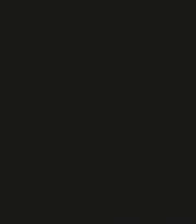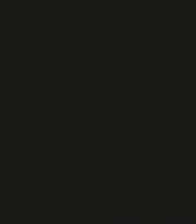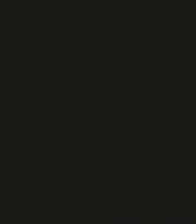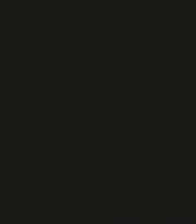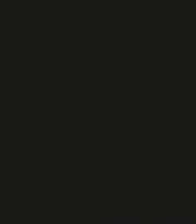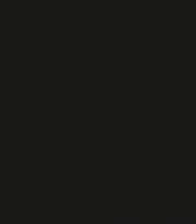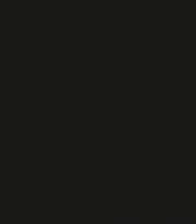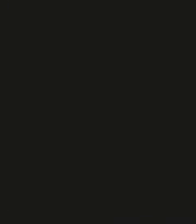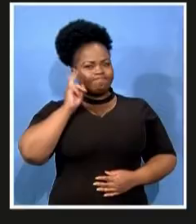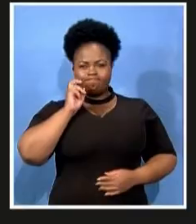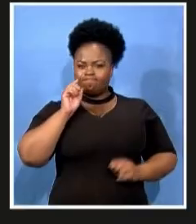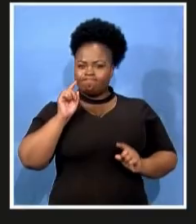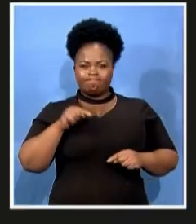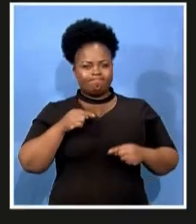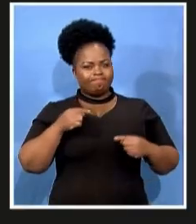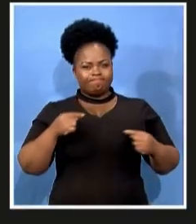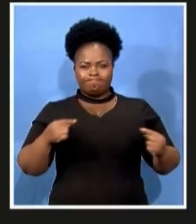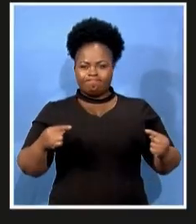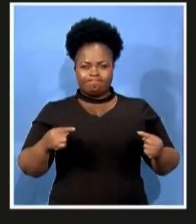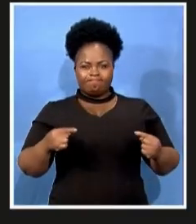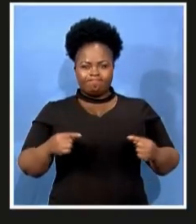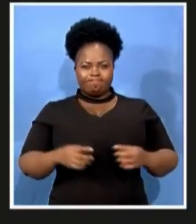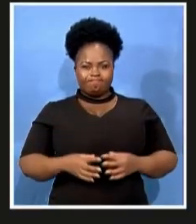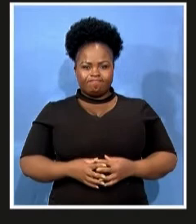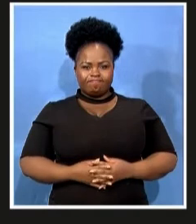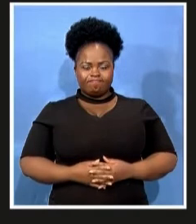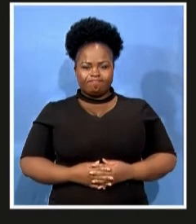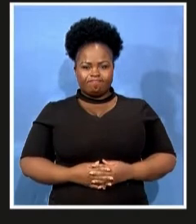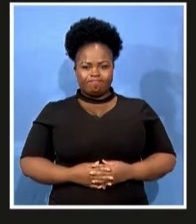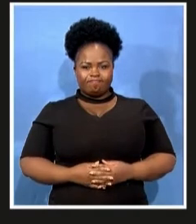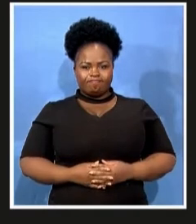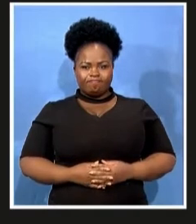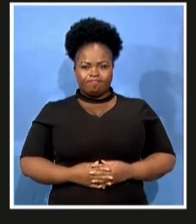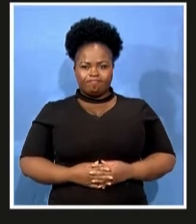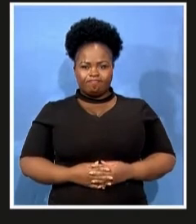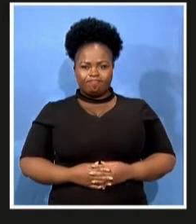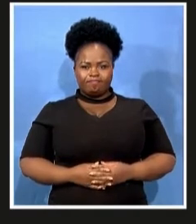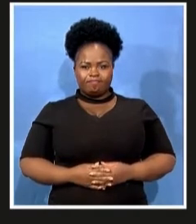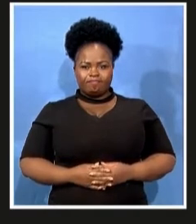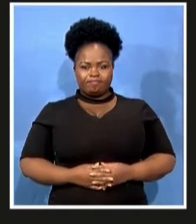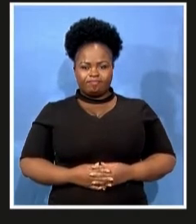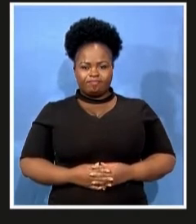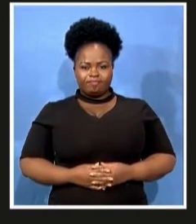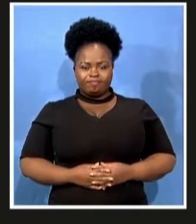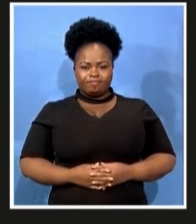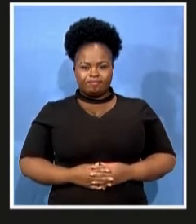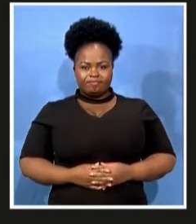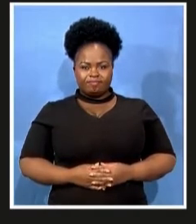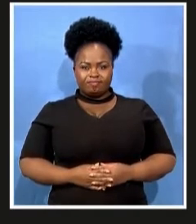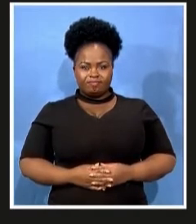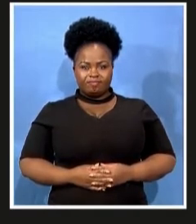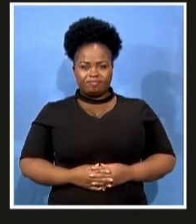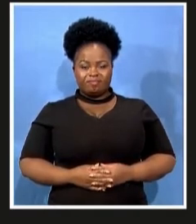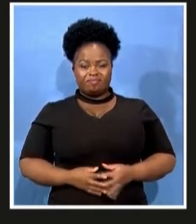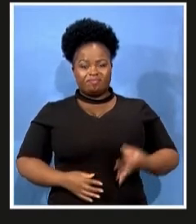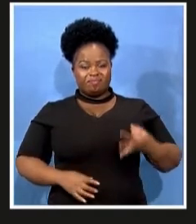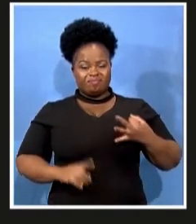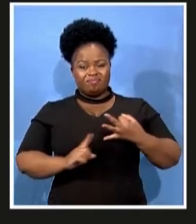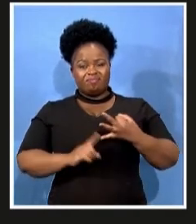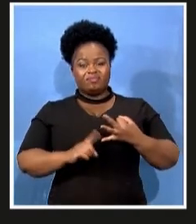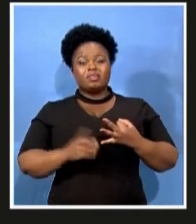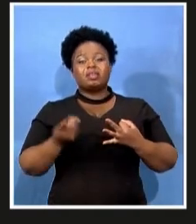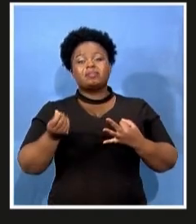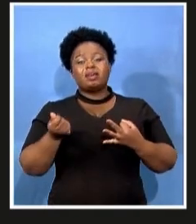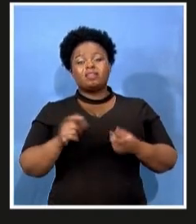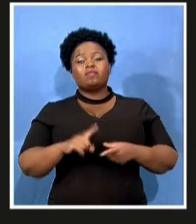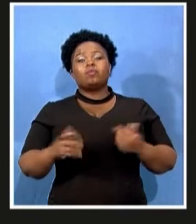reached. And thirdly, where will the money come from? I'm asking this question because so far, even the deposit, which was...